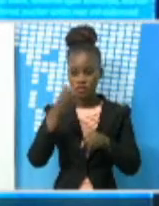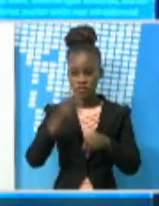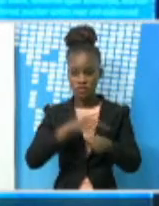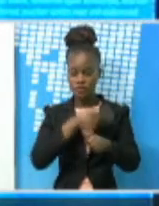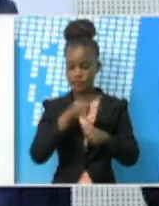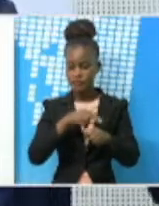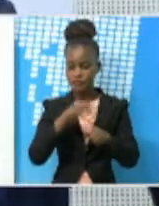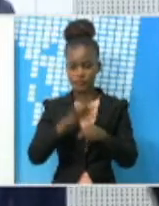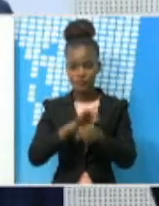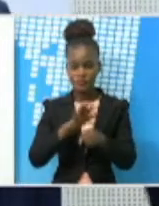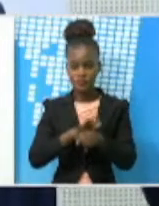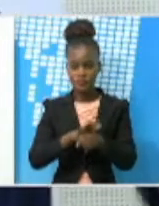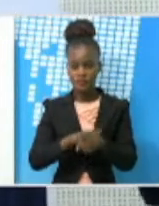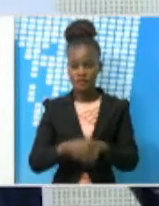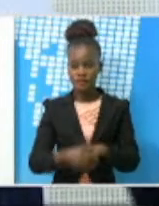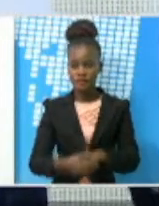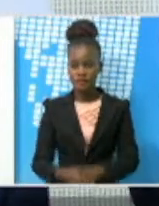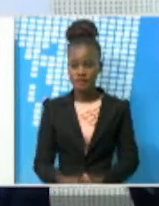report.